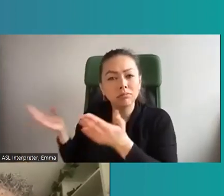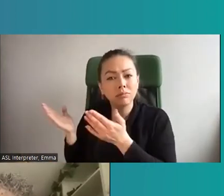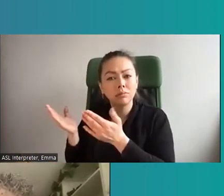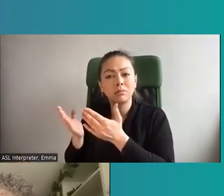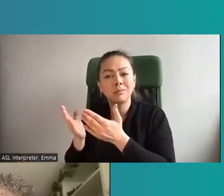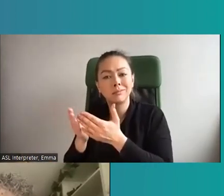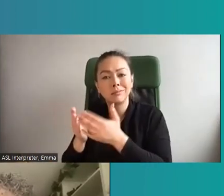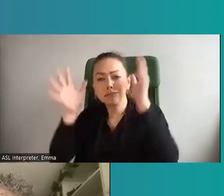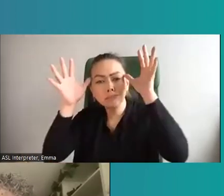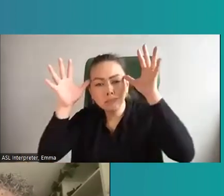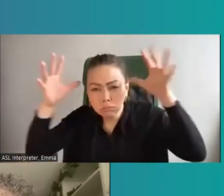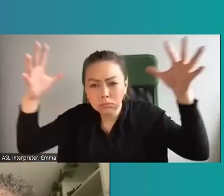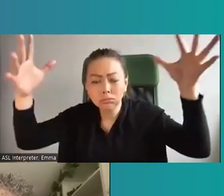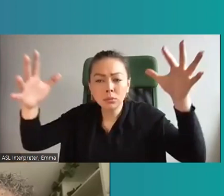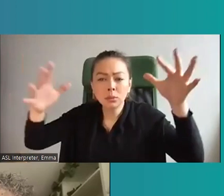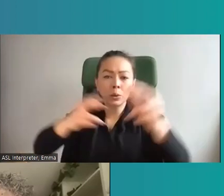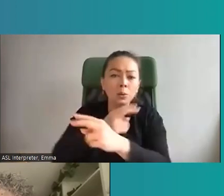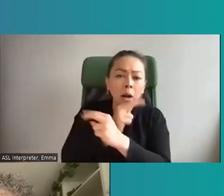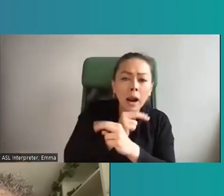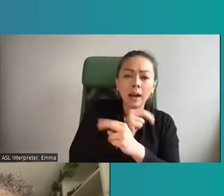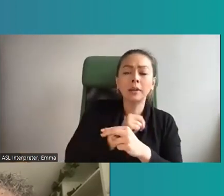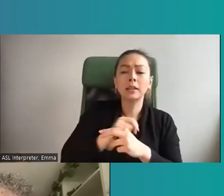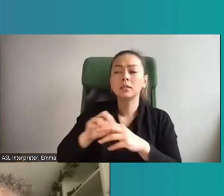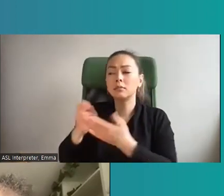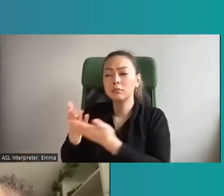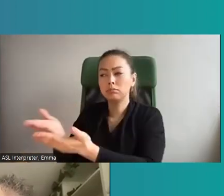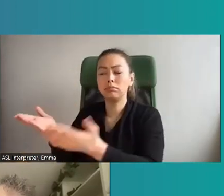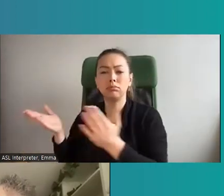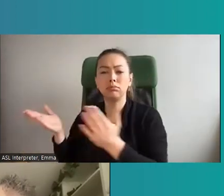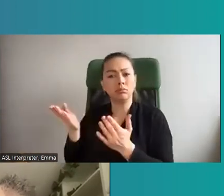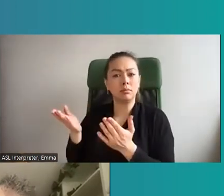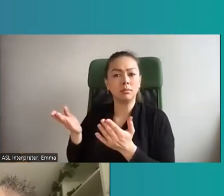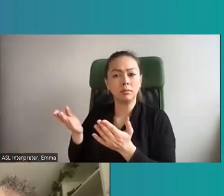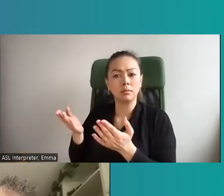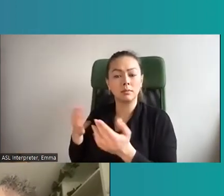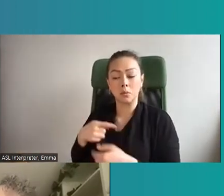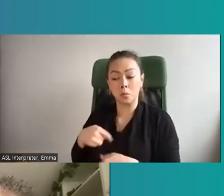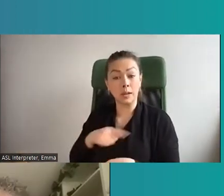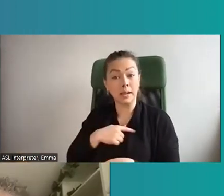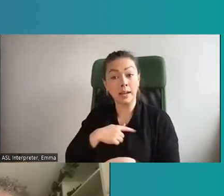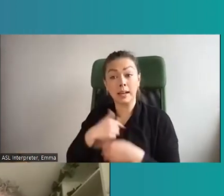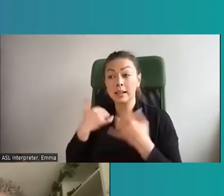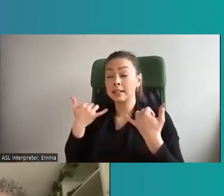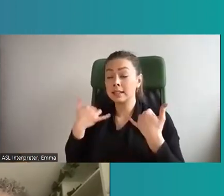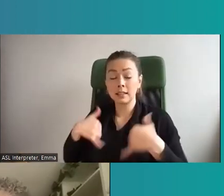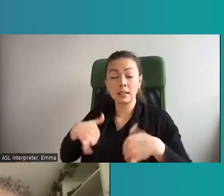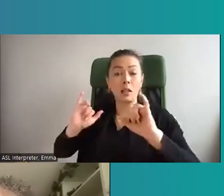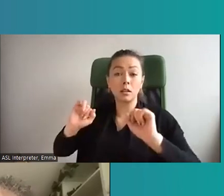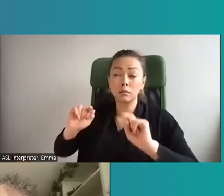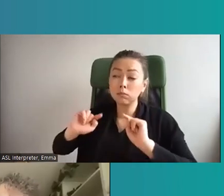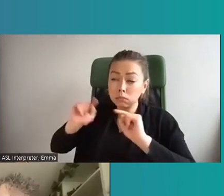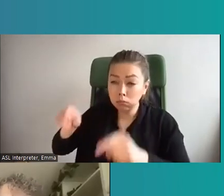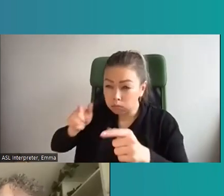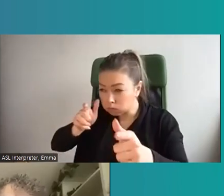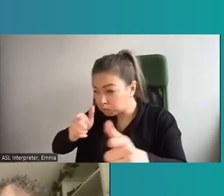so fortunate still today that we can still go out and hunt and we can fell those deers, you know,